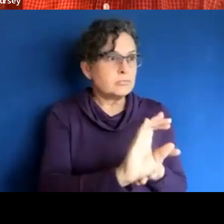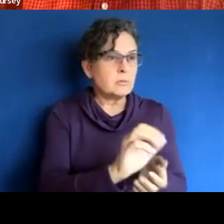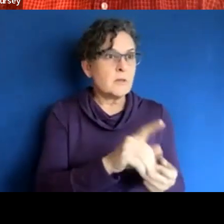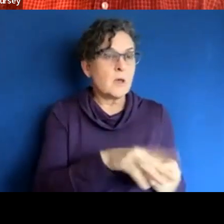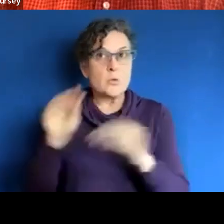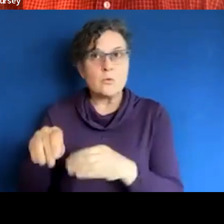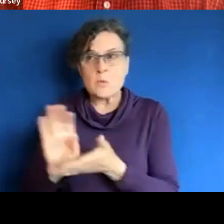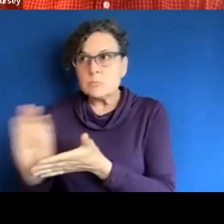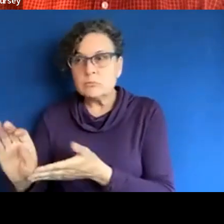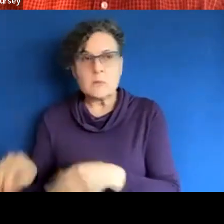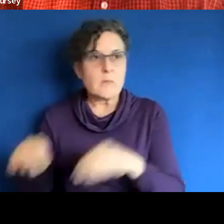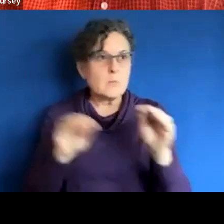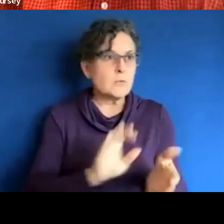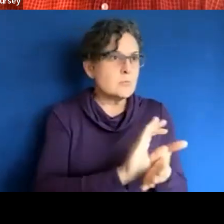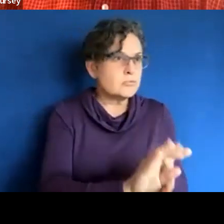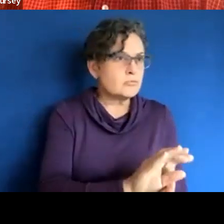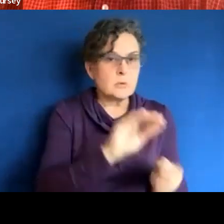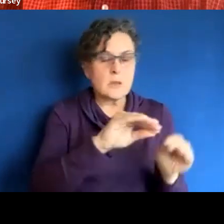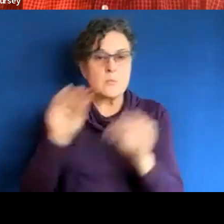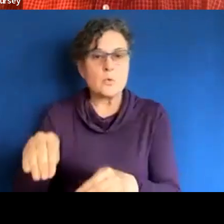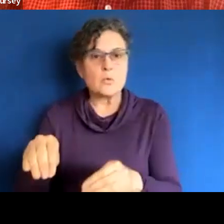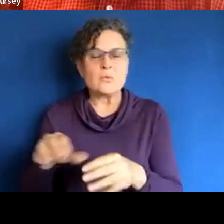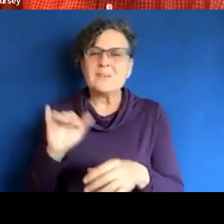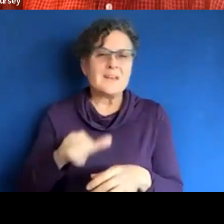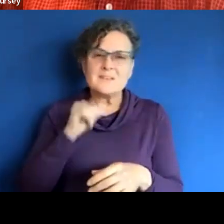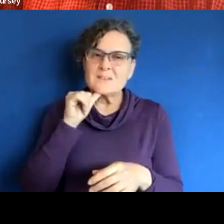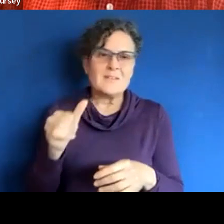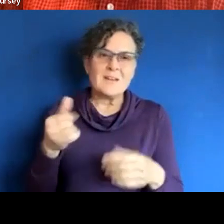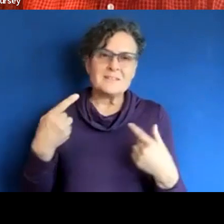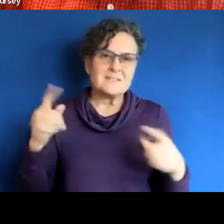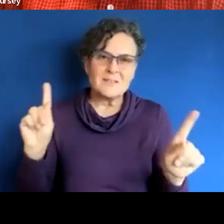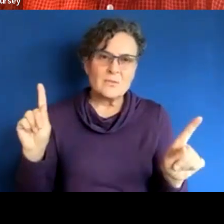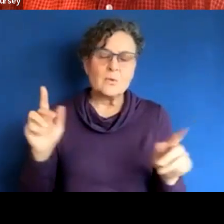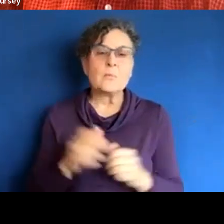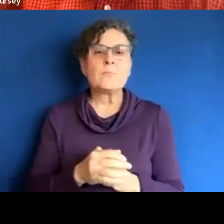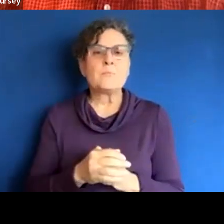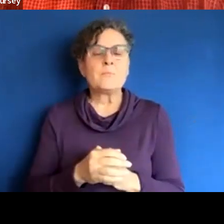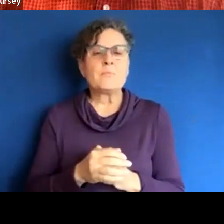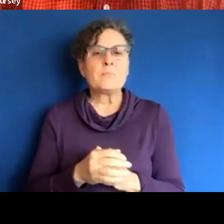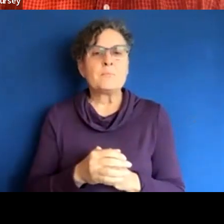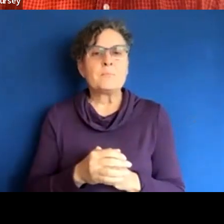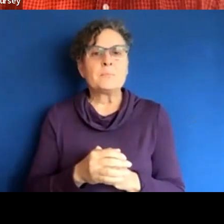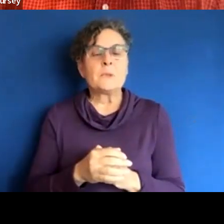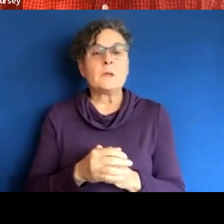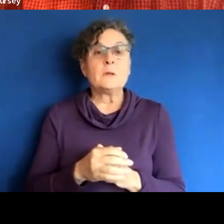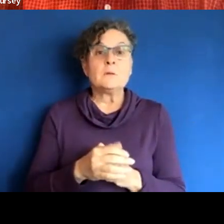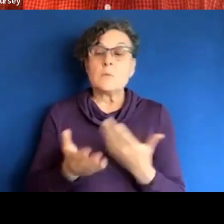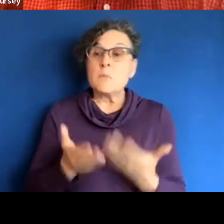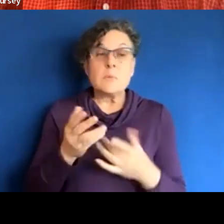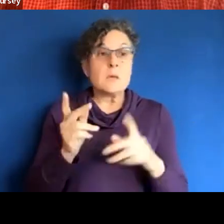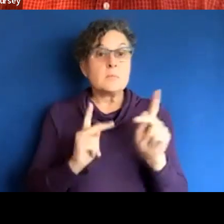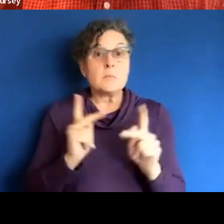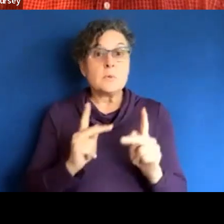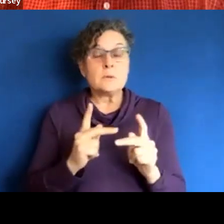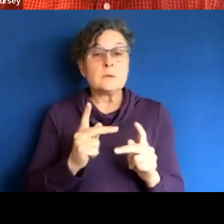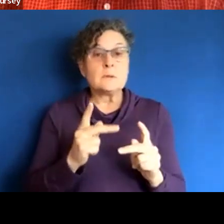in communities where they're impacted by encampments. So what that meant is, in many situations, is if there was an encampment that got too large in one